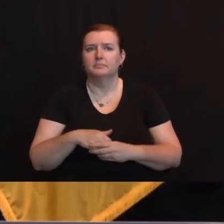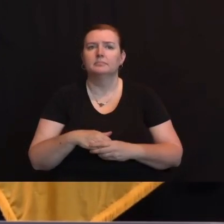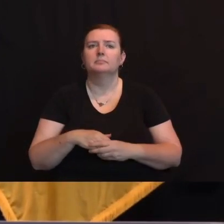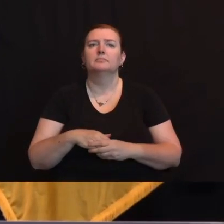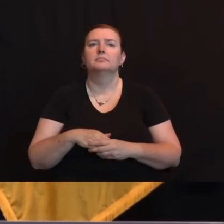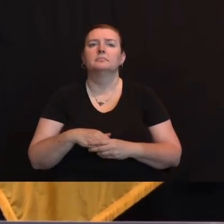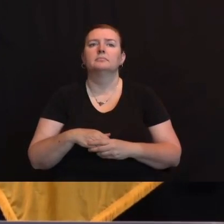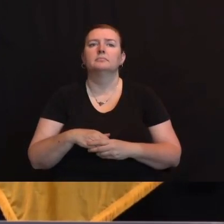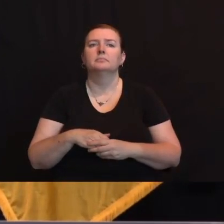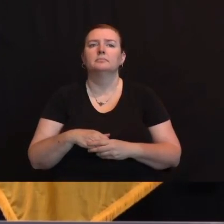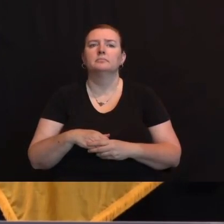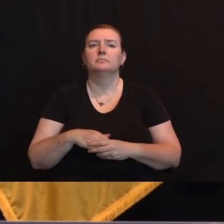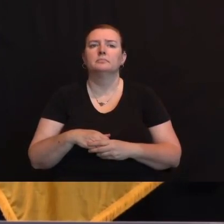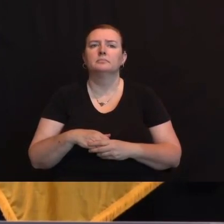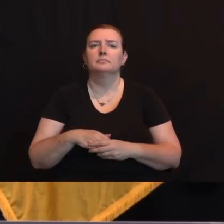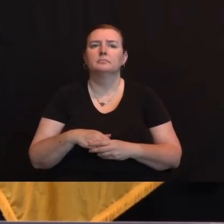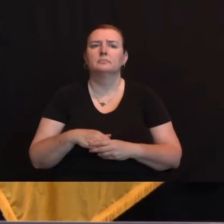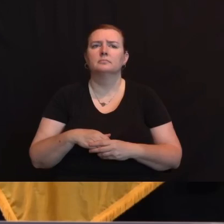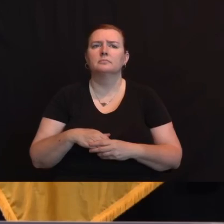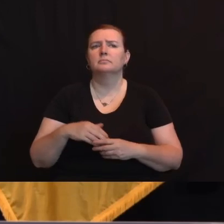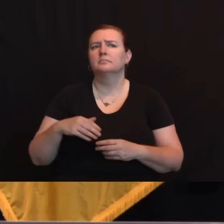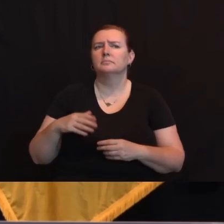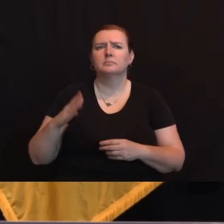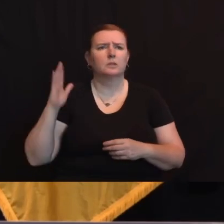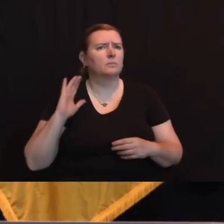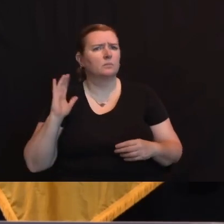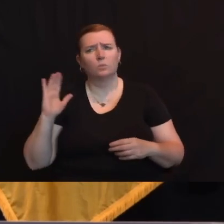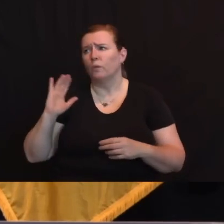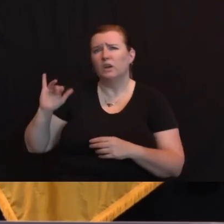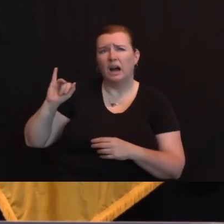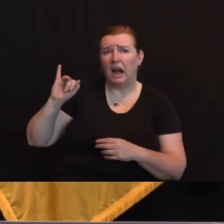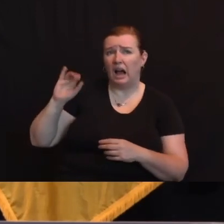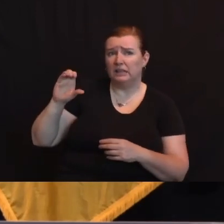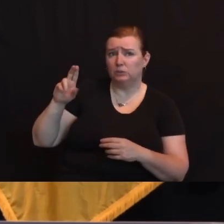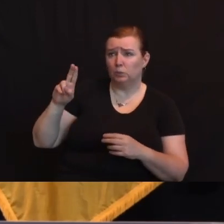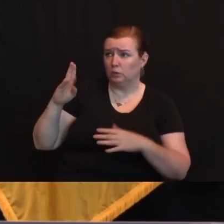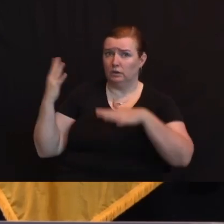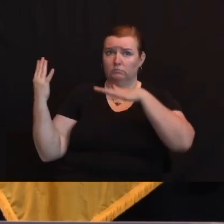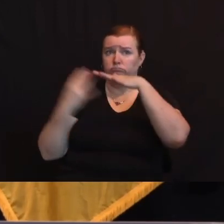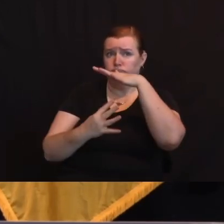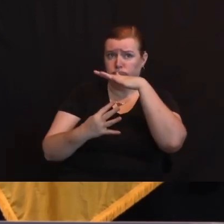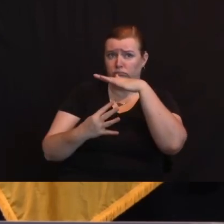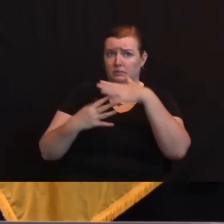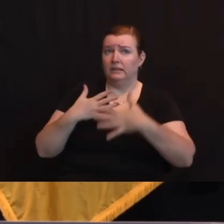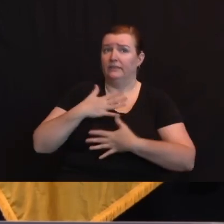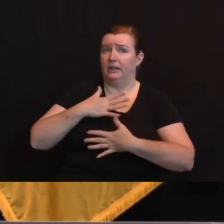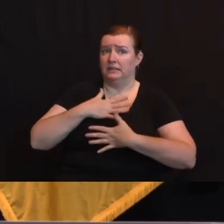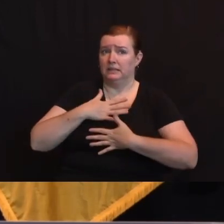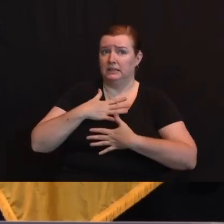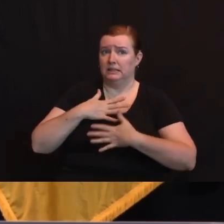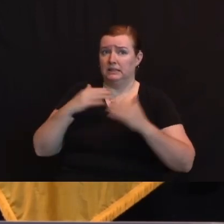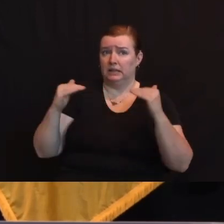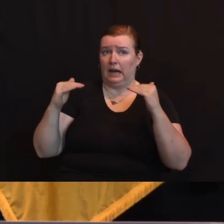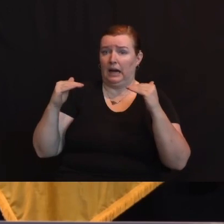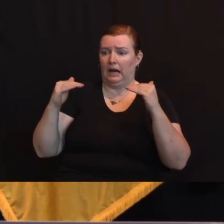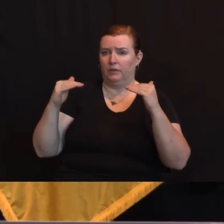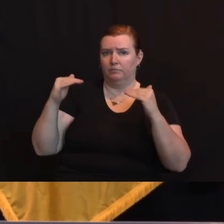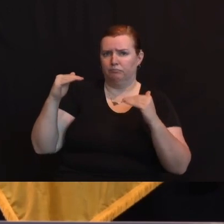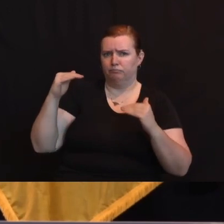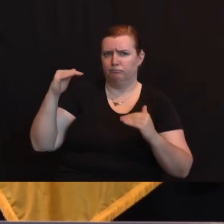down dramatically over time, right? Yes. Pronating has become a much more common step. What